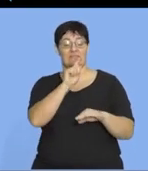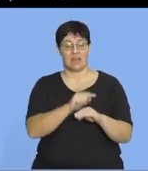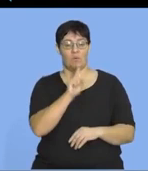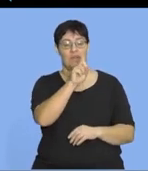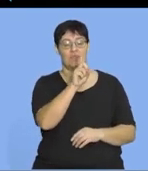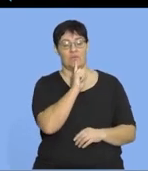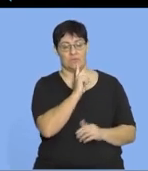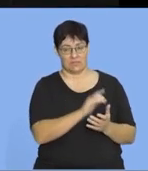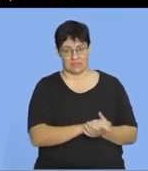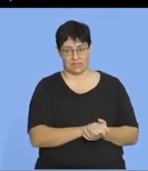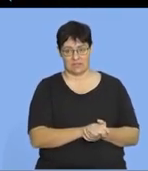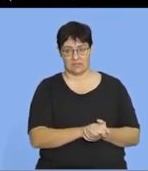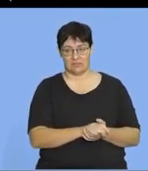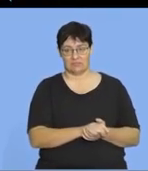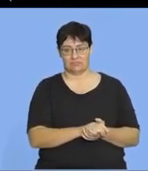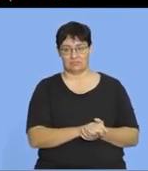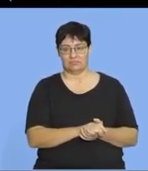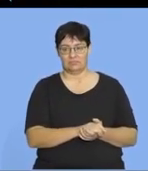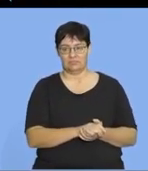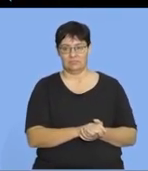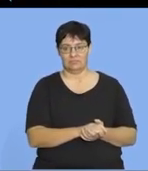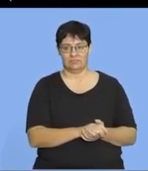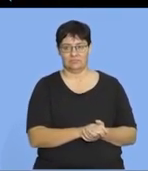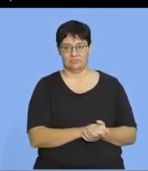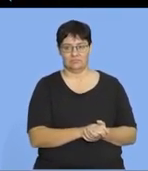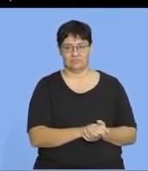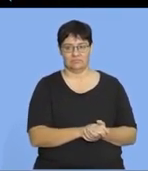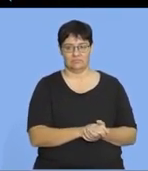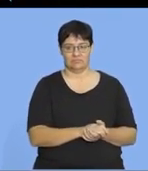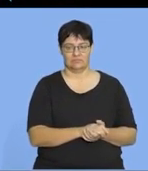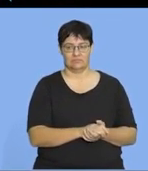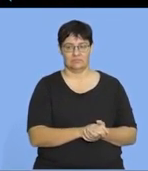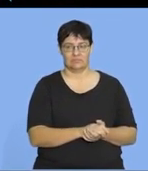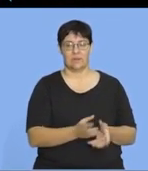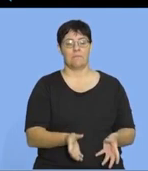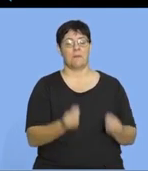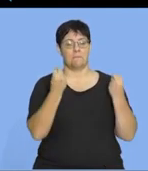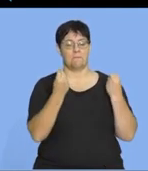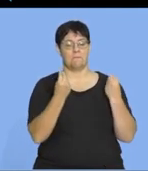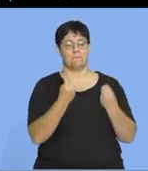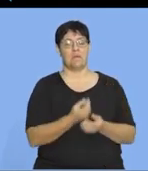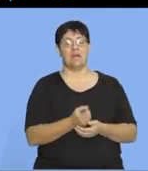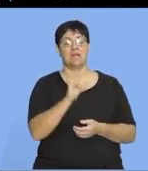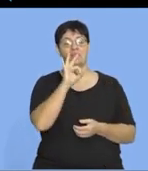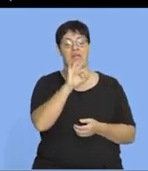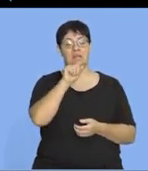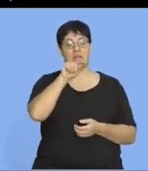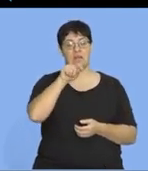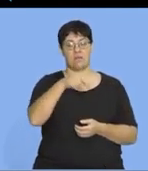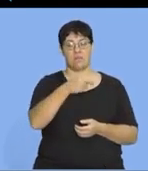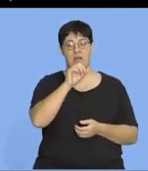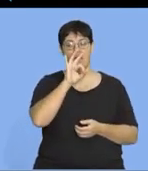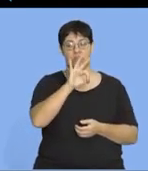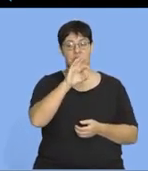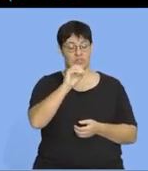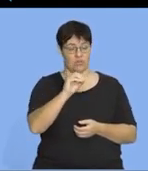and divide by 1,000. Take my answer, divide by 1,000, and I get